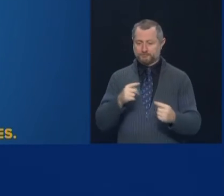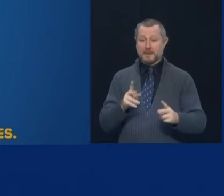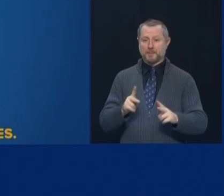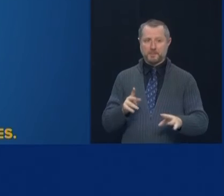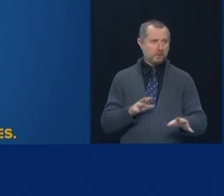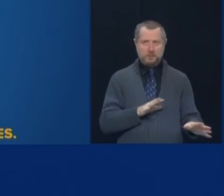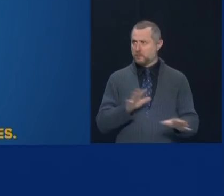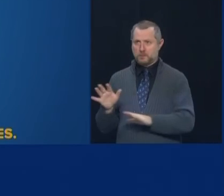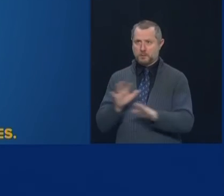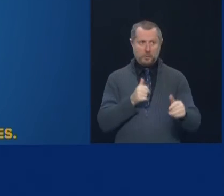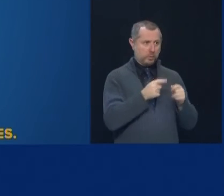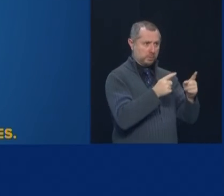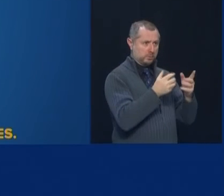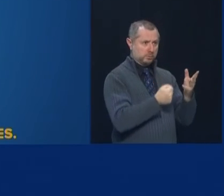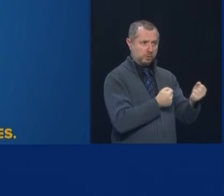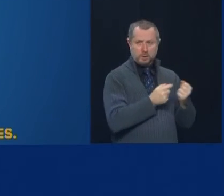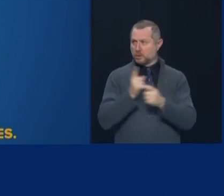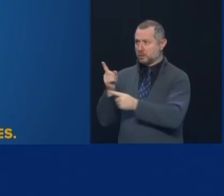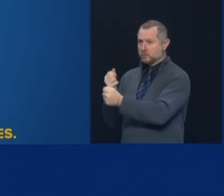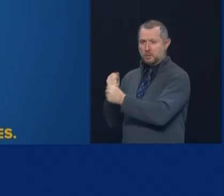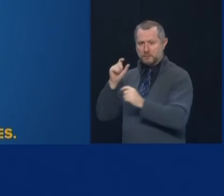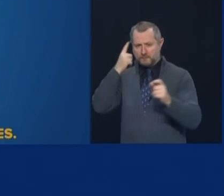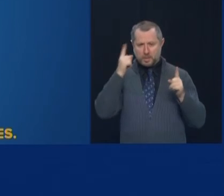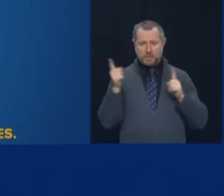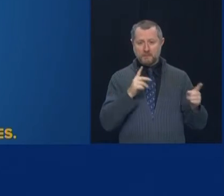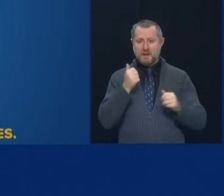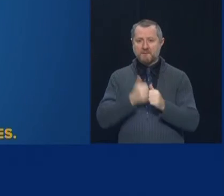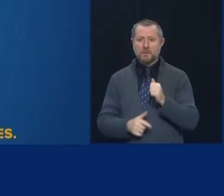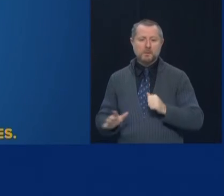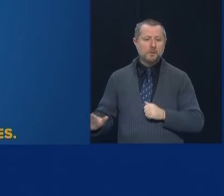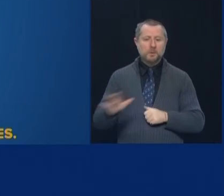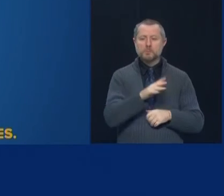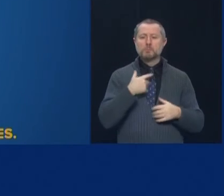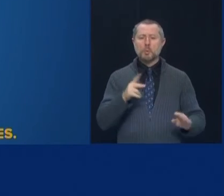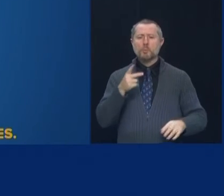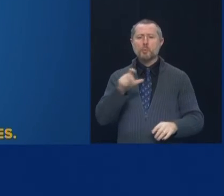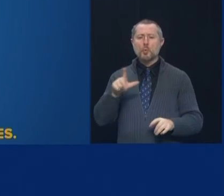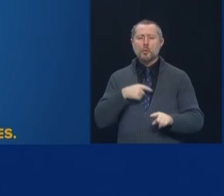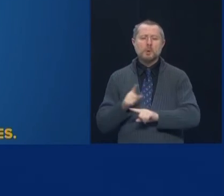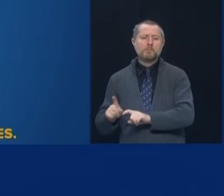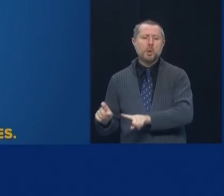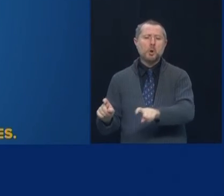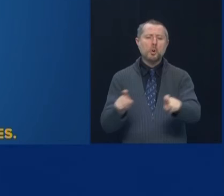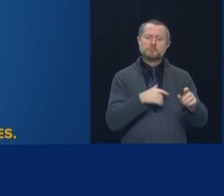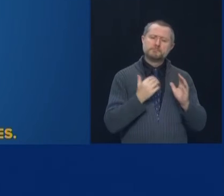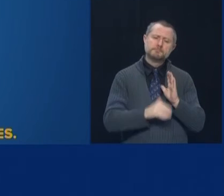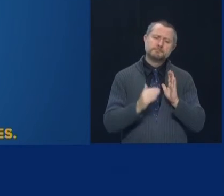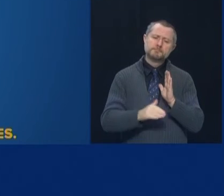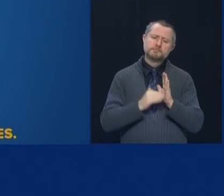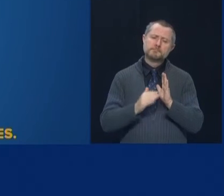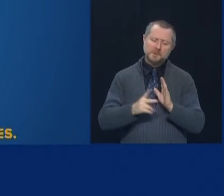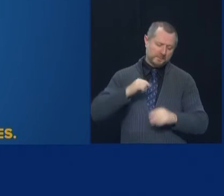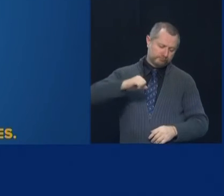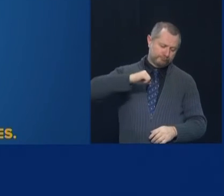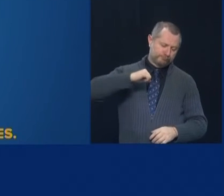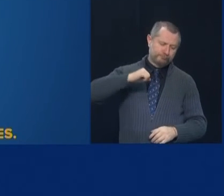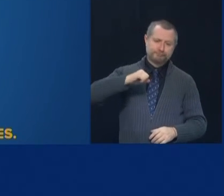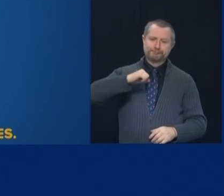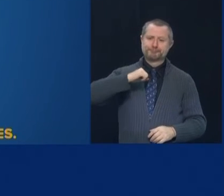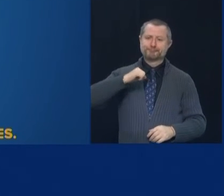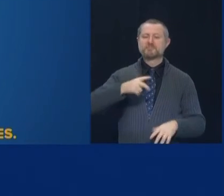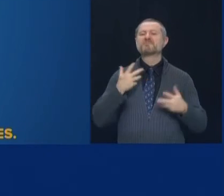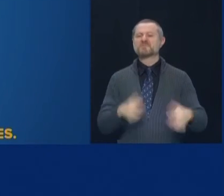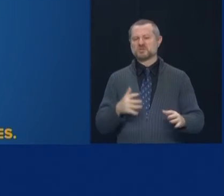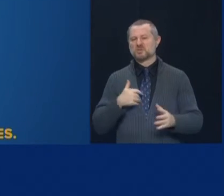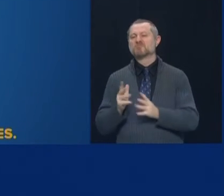it exists, and every poll has said the same thing. We've also spoken to CDC, Dr. Robert Redfield.